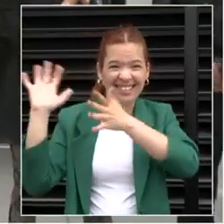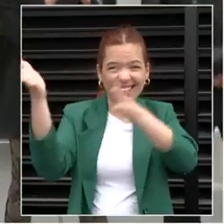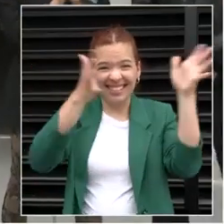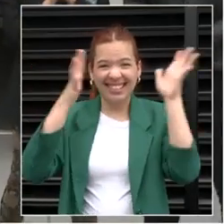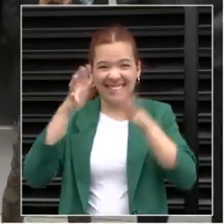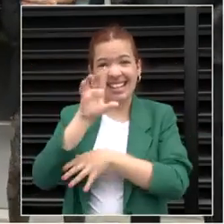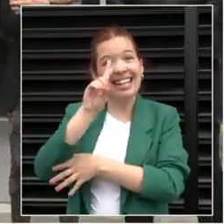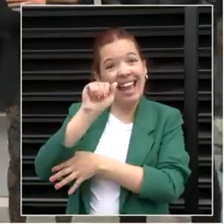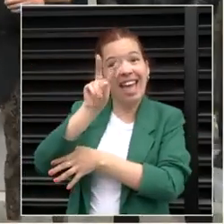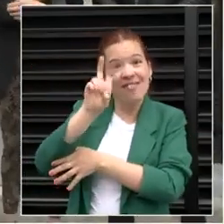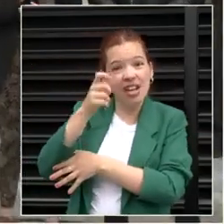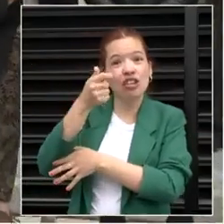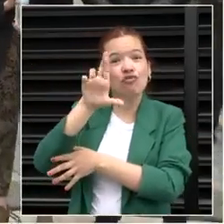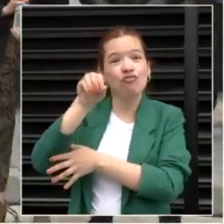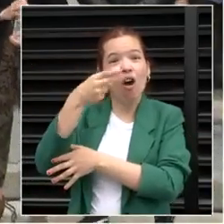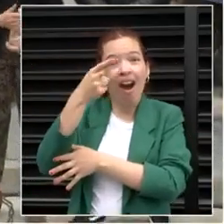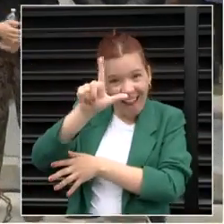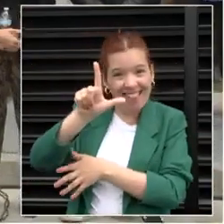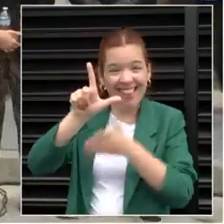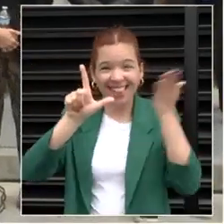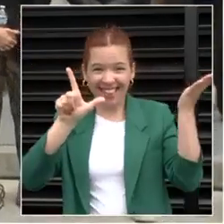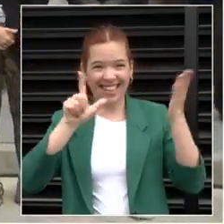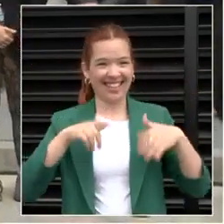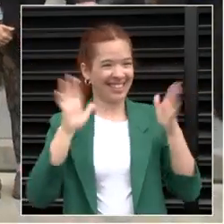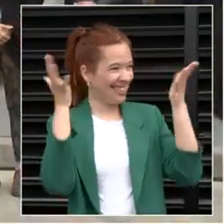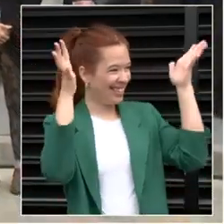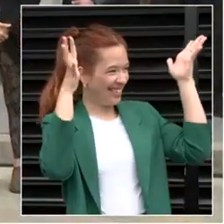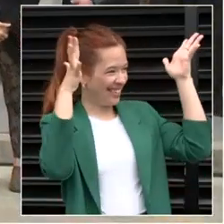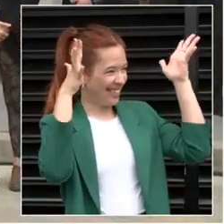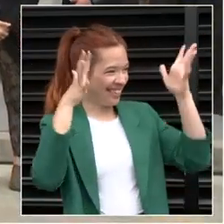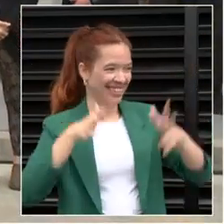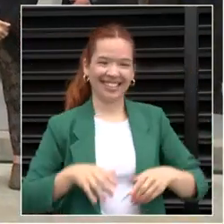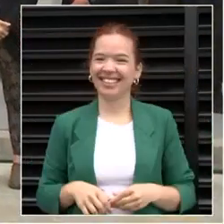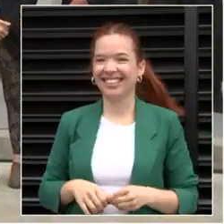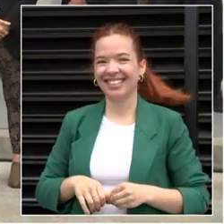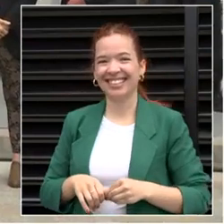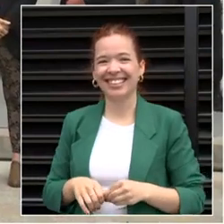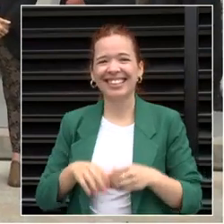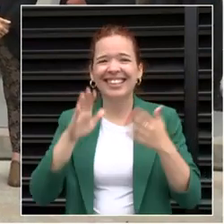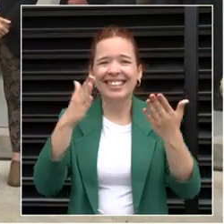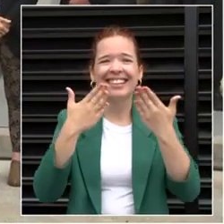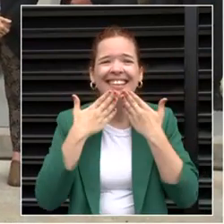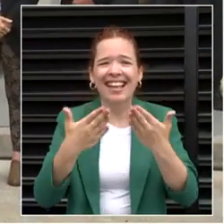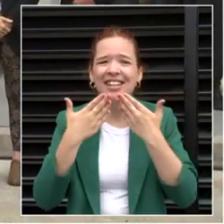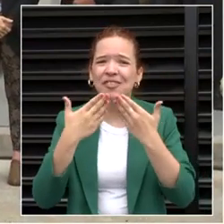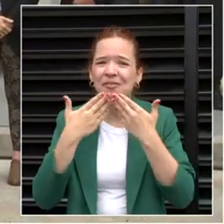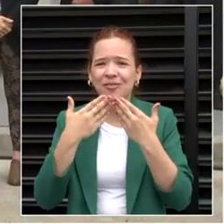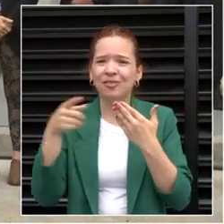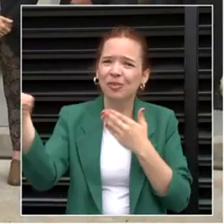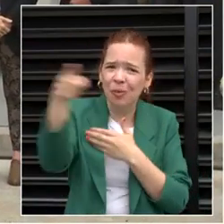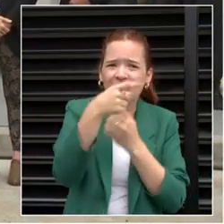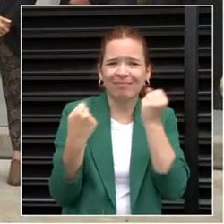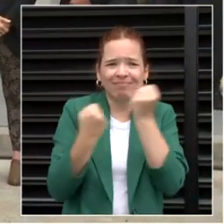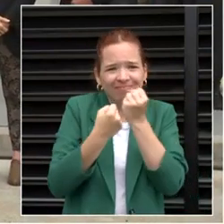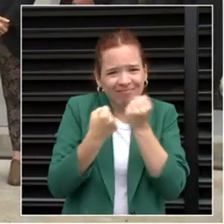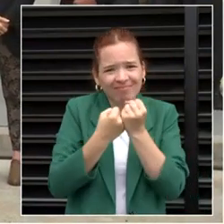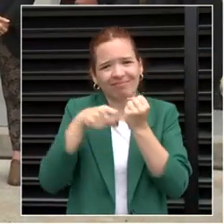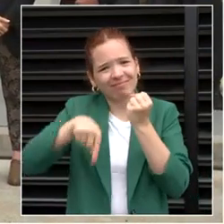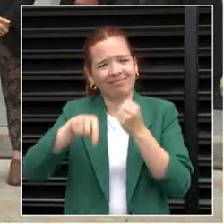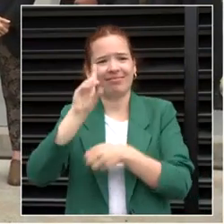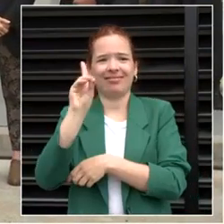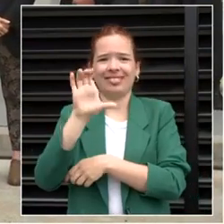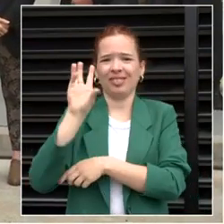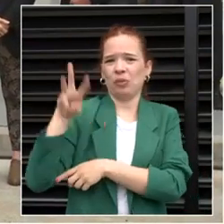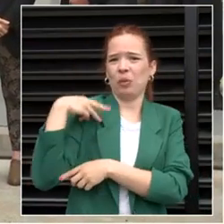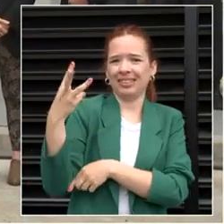being supportive of Washington, D.C. We know that this is a huge day for music lovers,